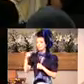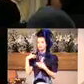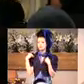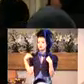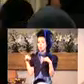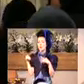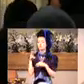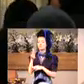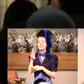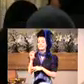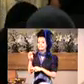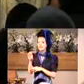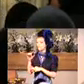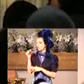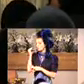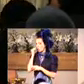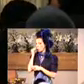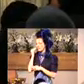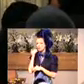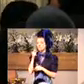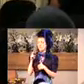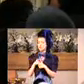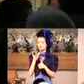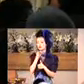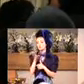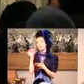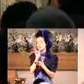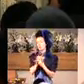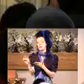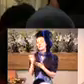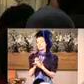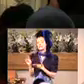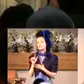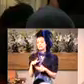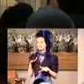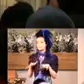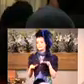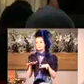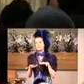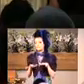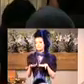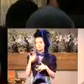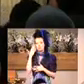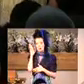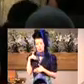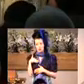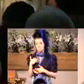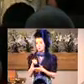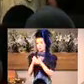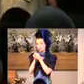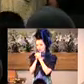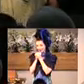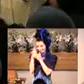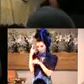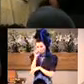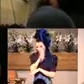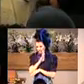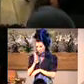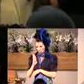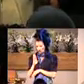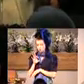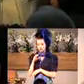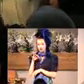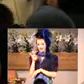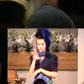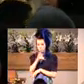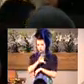estate know that these first few weeks are sometimes the most tenuous of them. So pray for the board, pray for